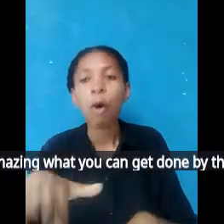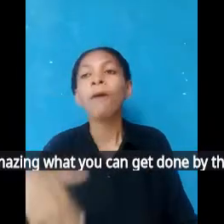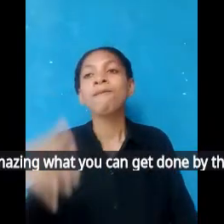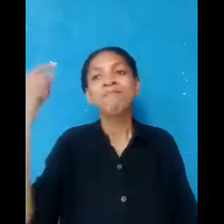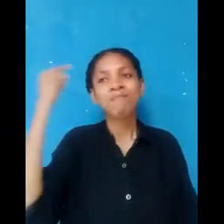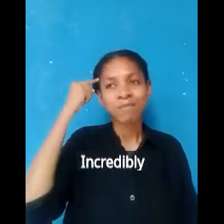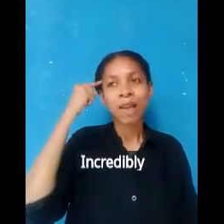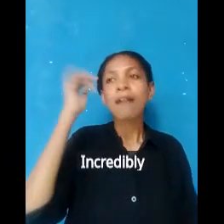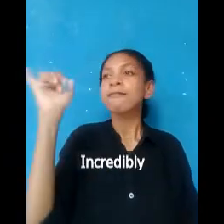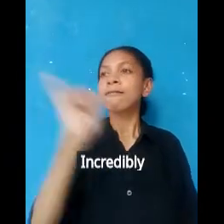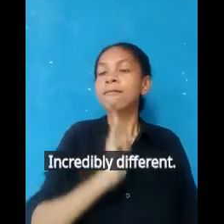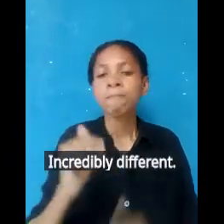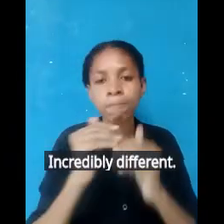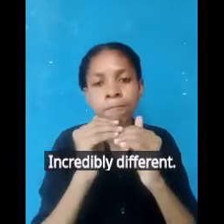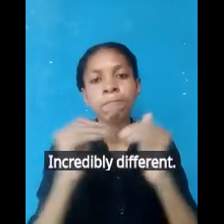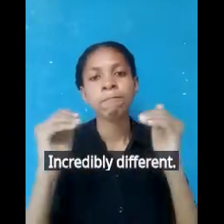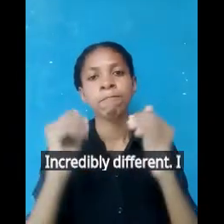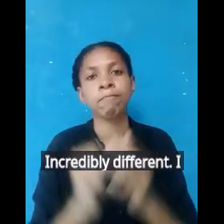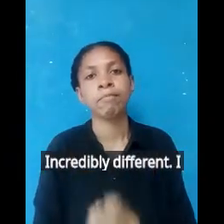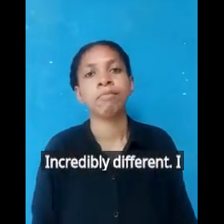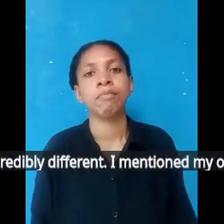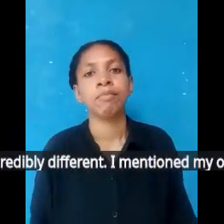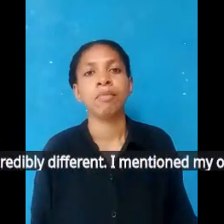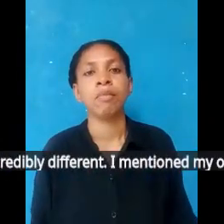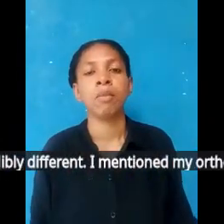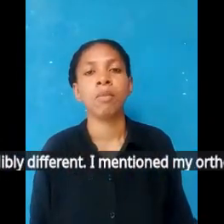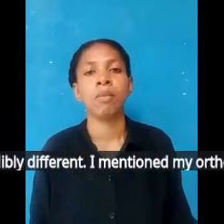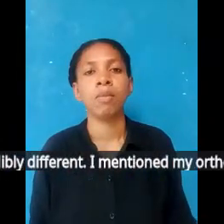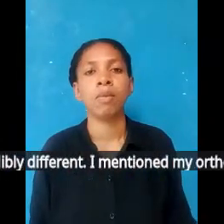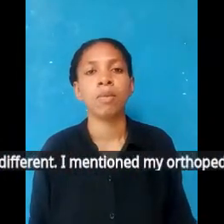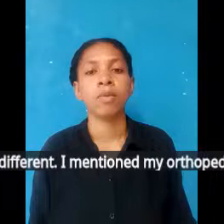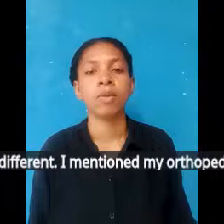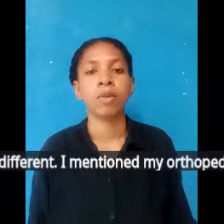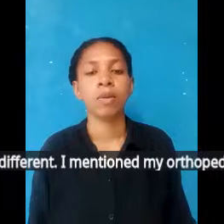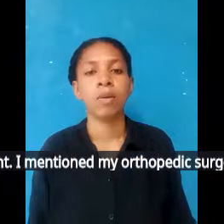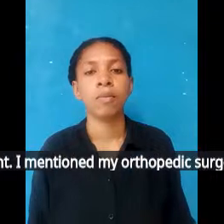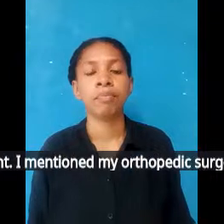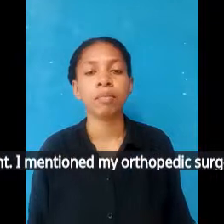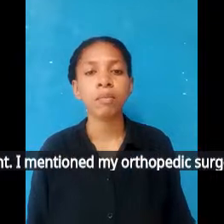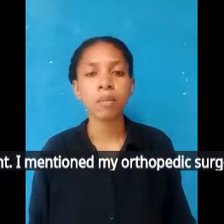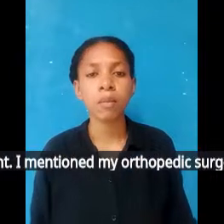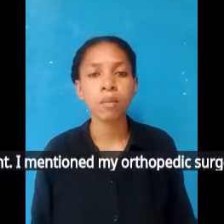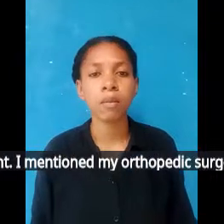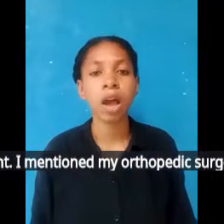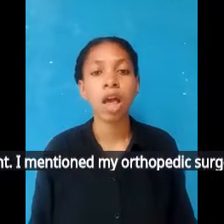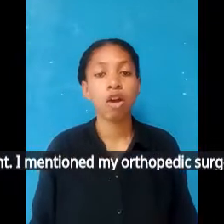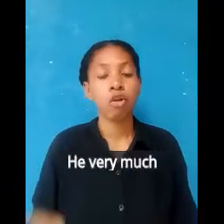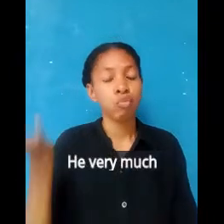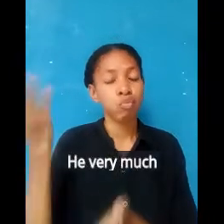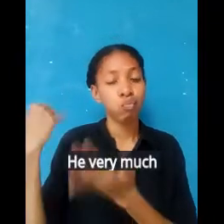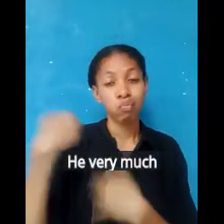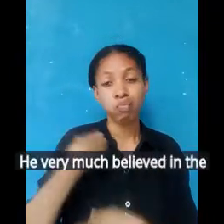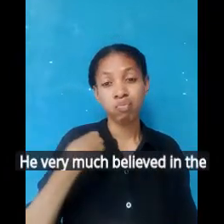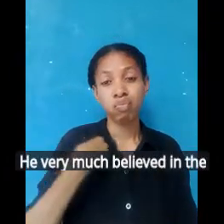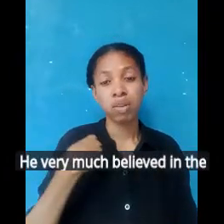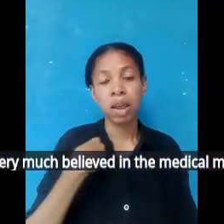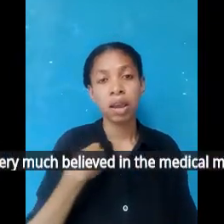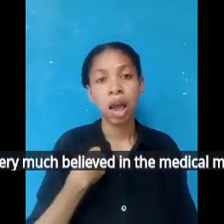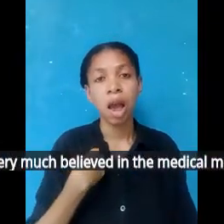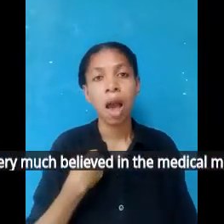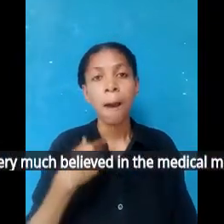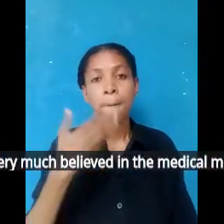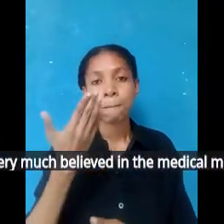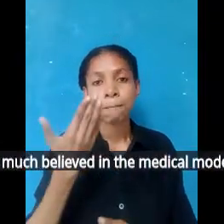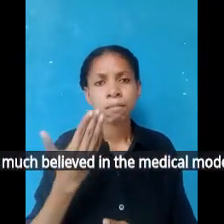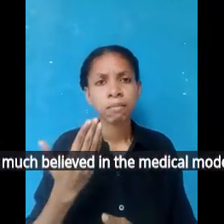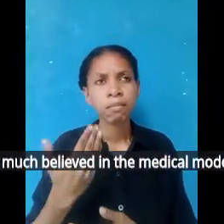incredibly different. I mentioned my orthopedic surgeon, my first one, he very much believed in the medical model. And